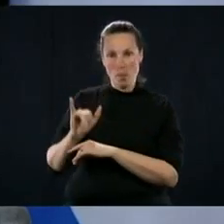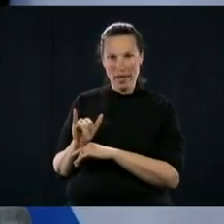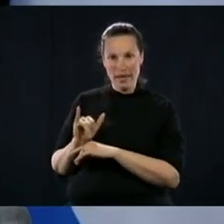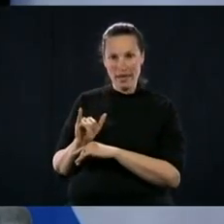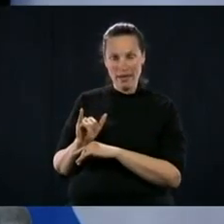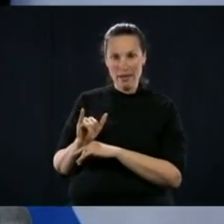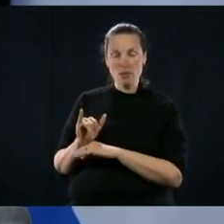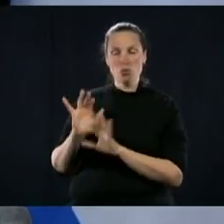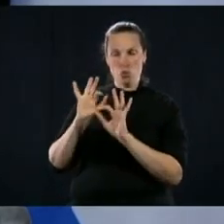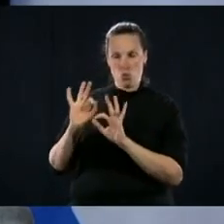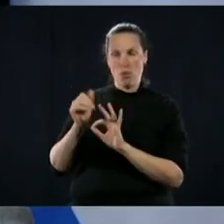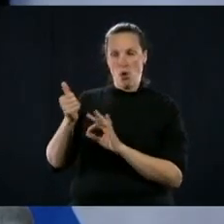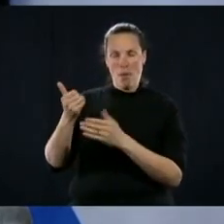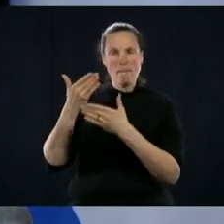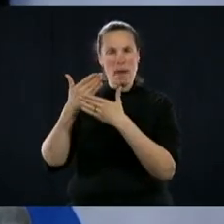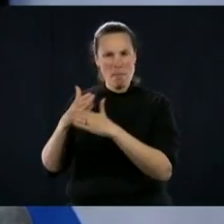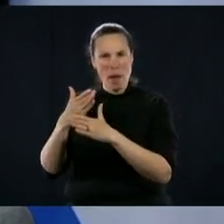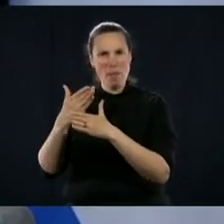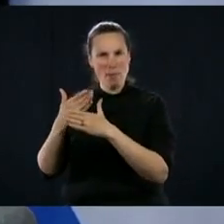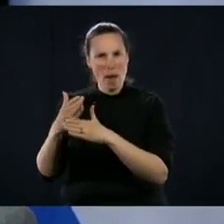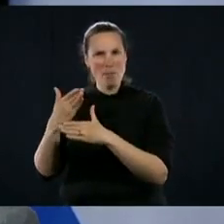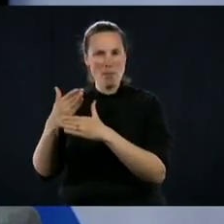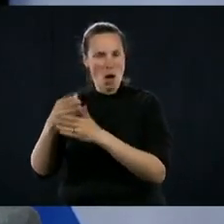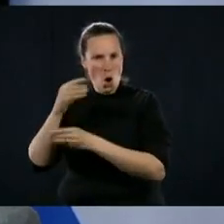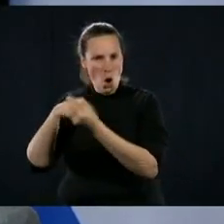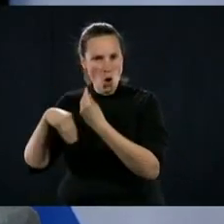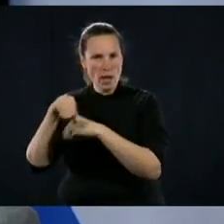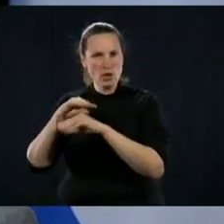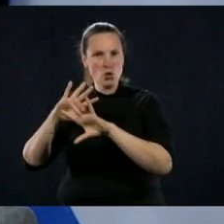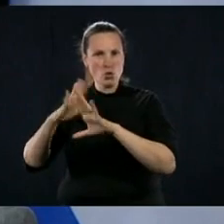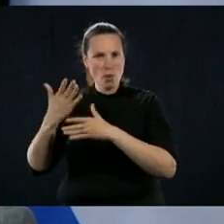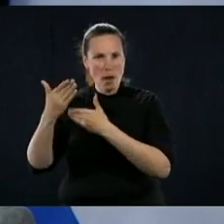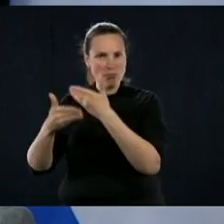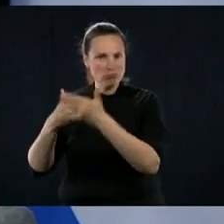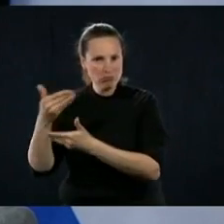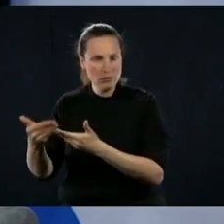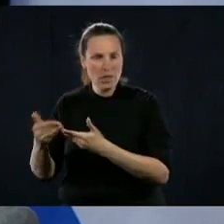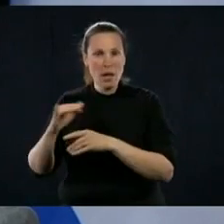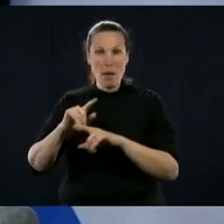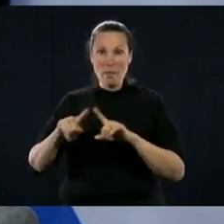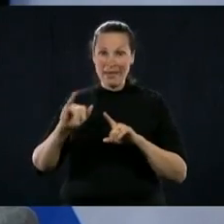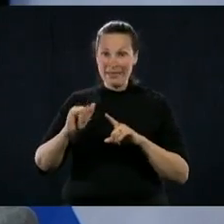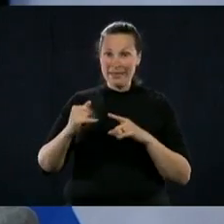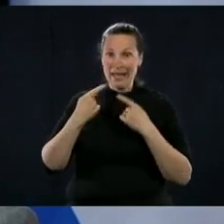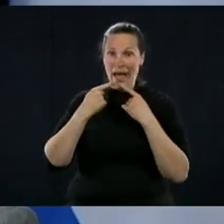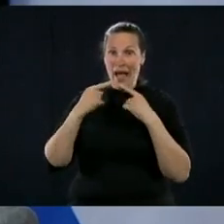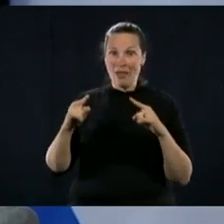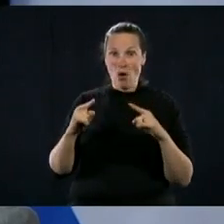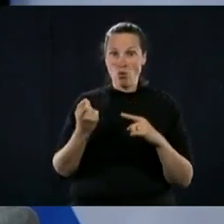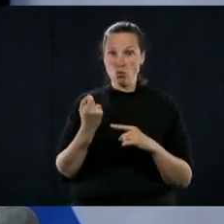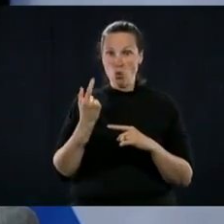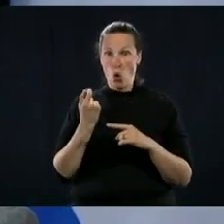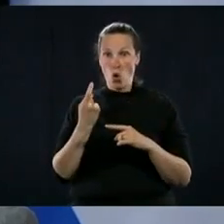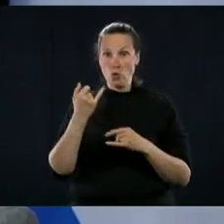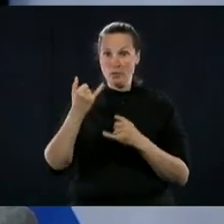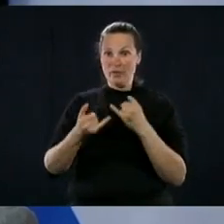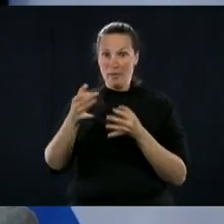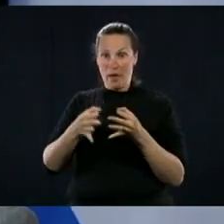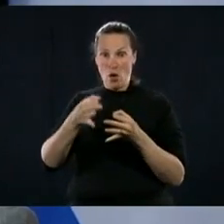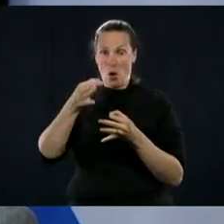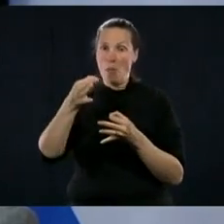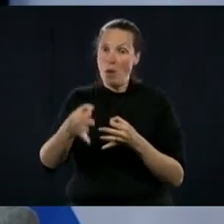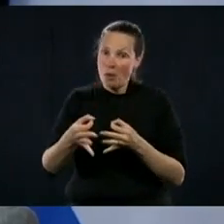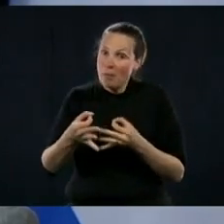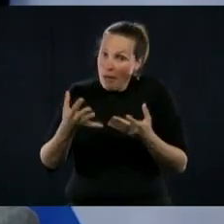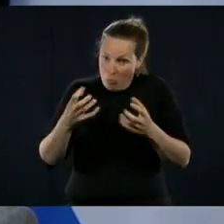because the conditions are not there, at least they'll have done the work that is necessary. Because if right now we say we're not opening on the 11th.